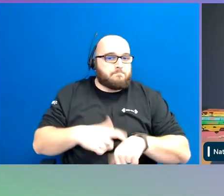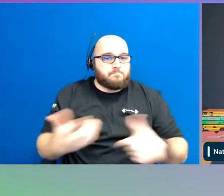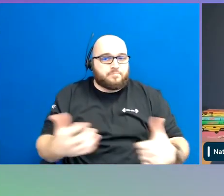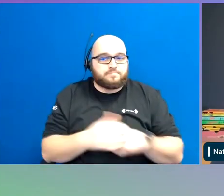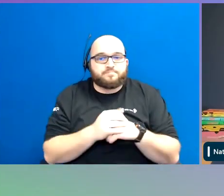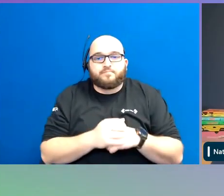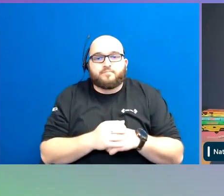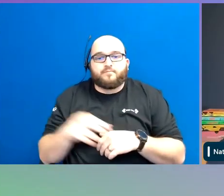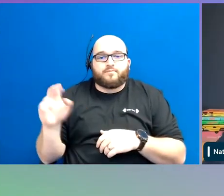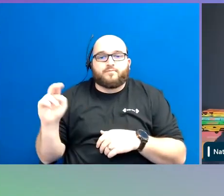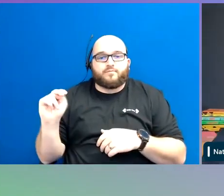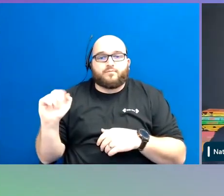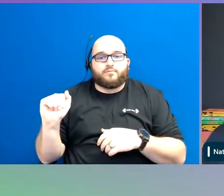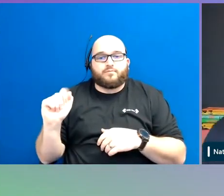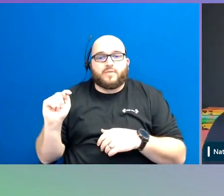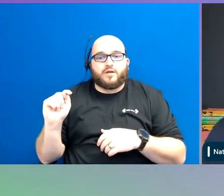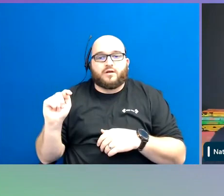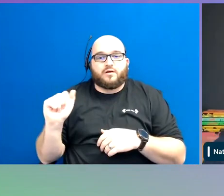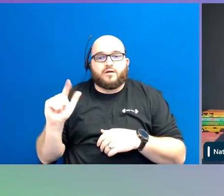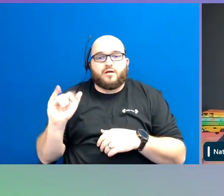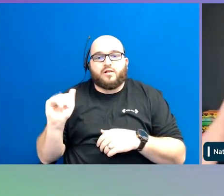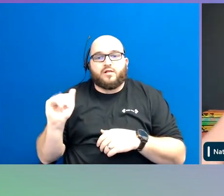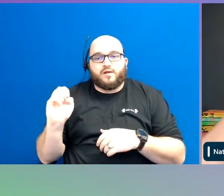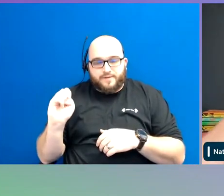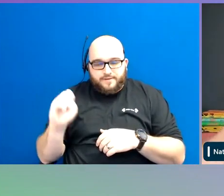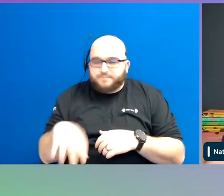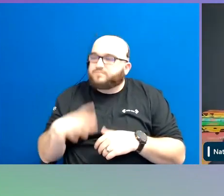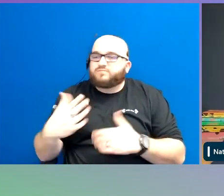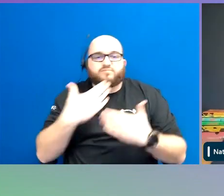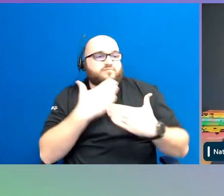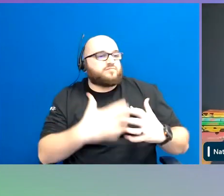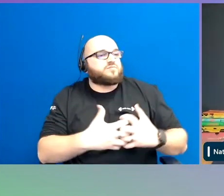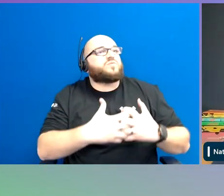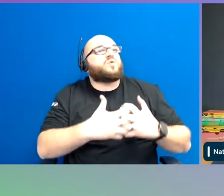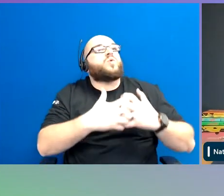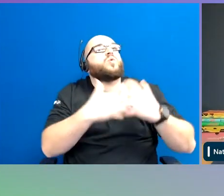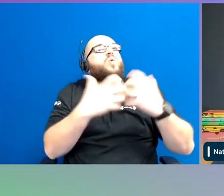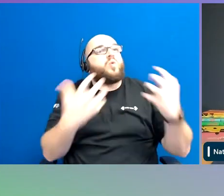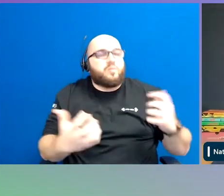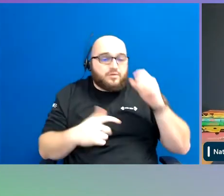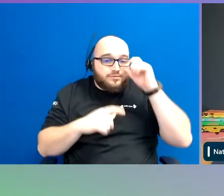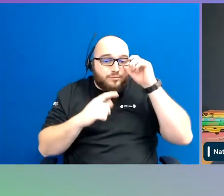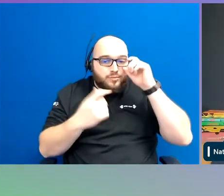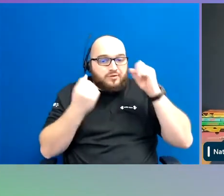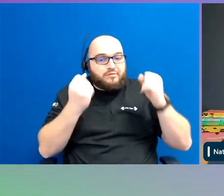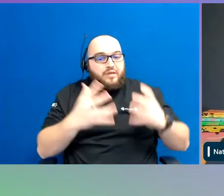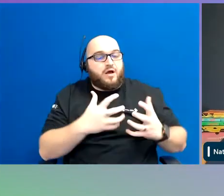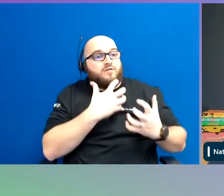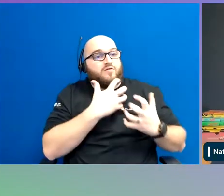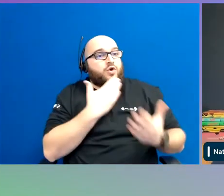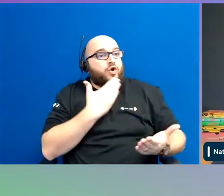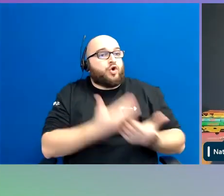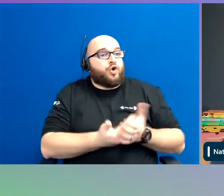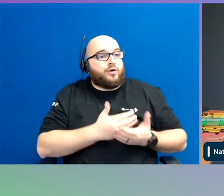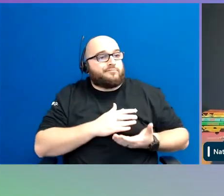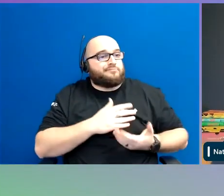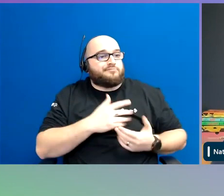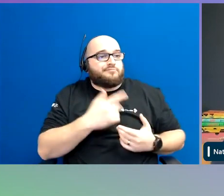Thank you so much, Zoe. That was a great presentation. So many great things to take away from that. You were